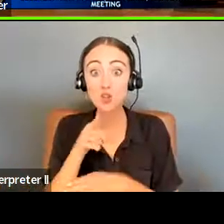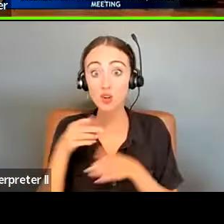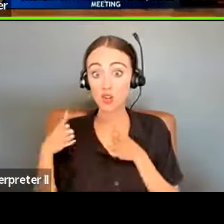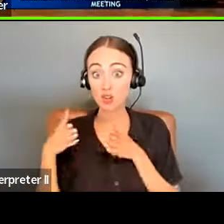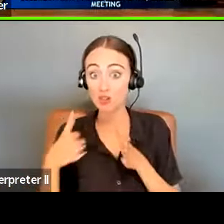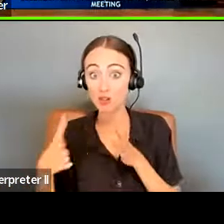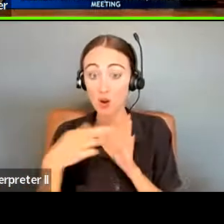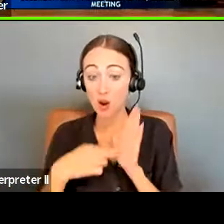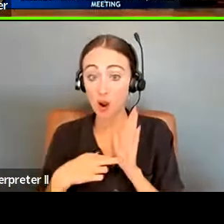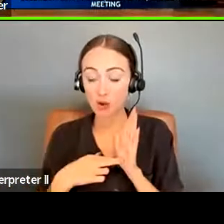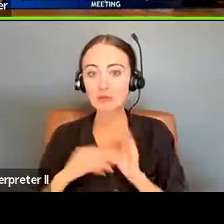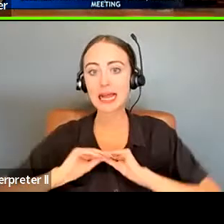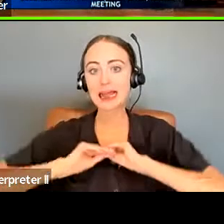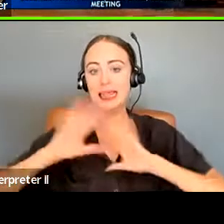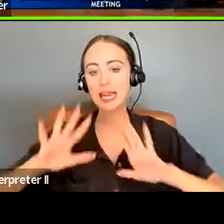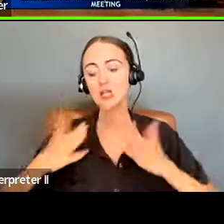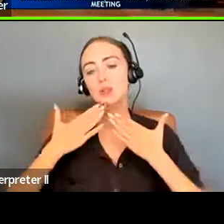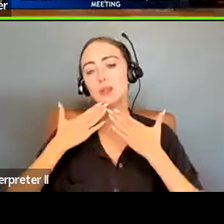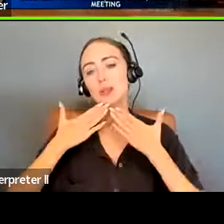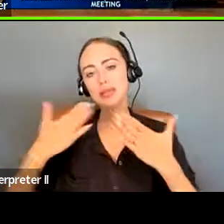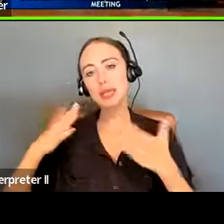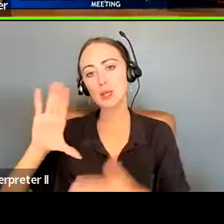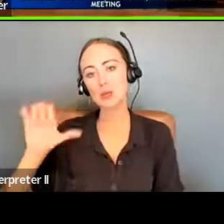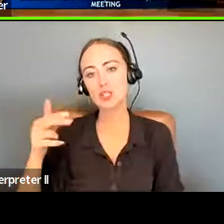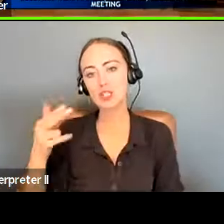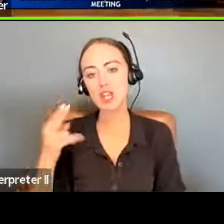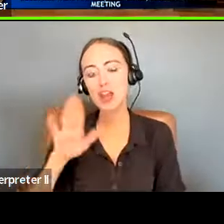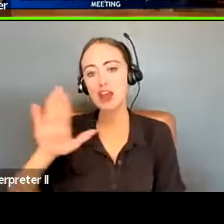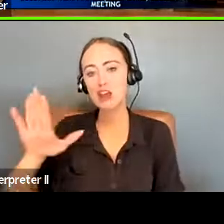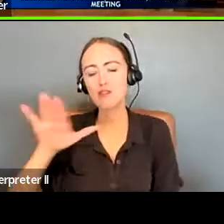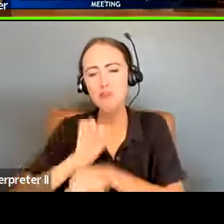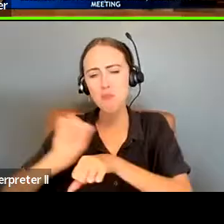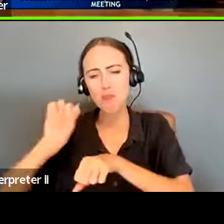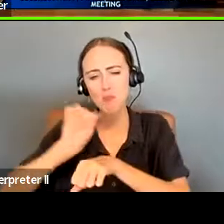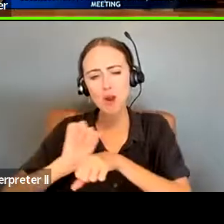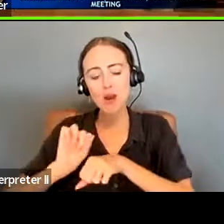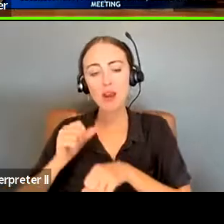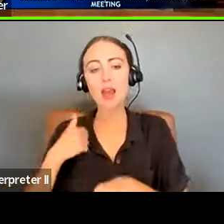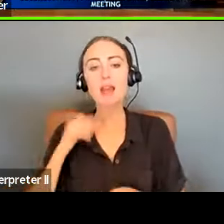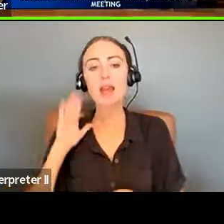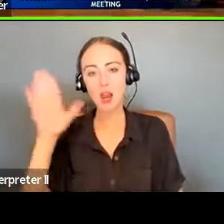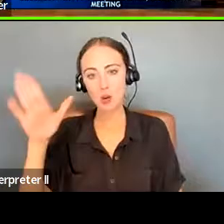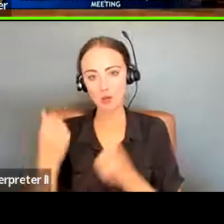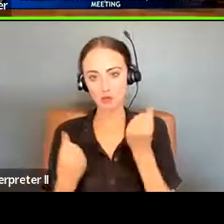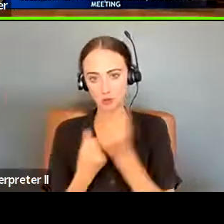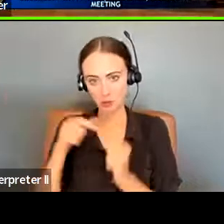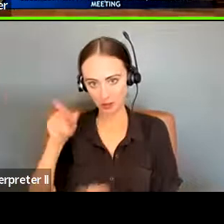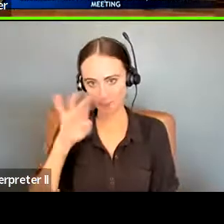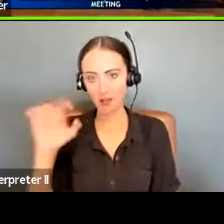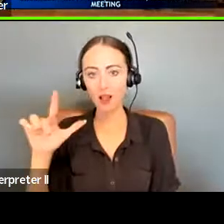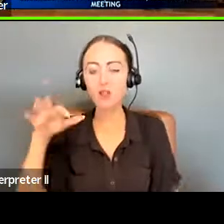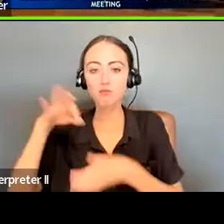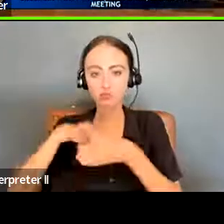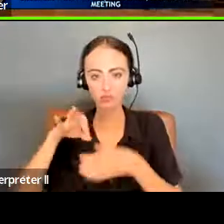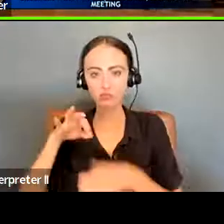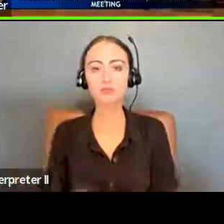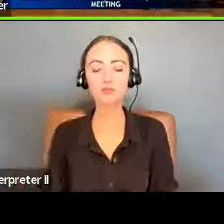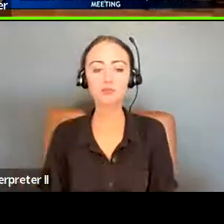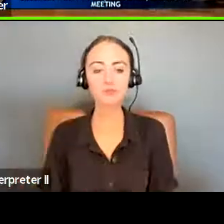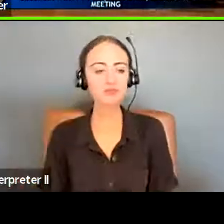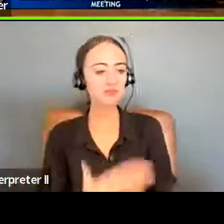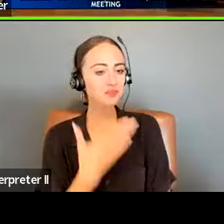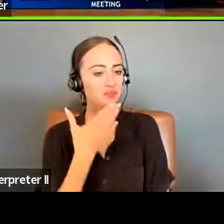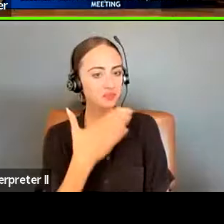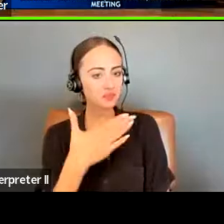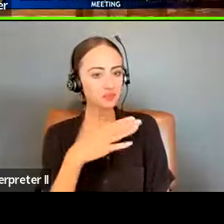clear to everyone. So thank you again, Councilmember Che, for your diligent work, and I will be voting for this bill. Thank you,